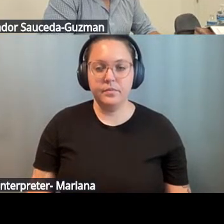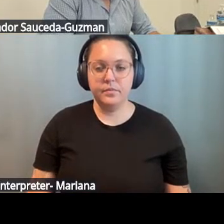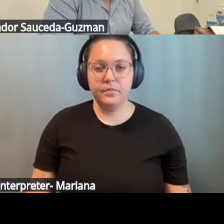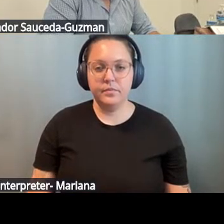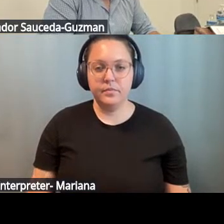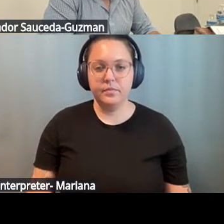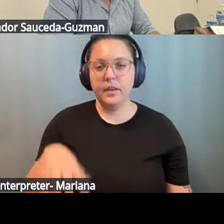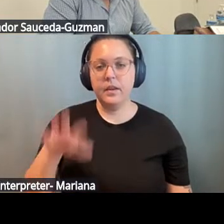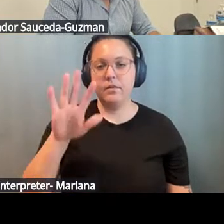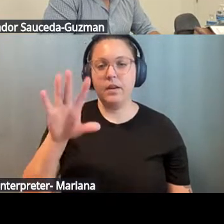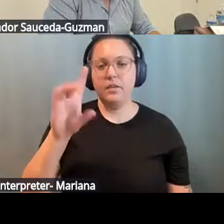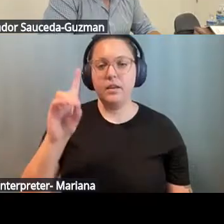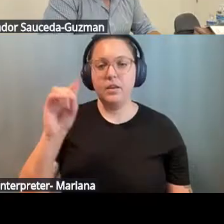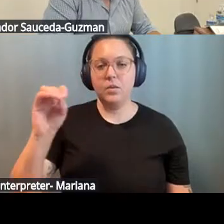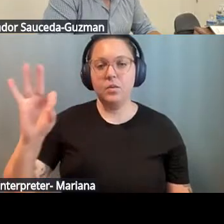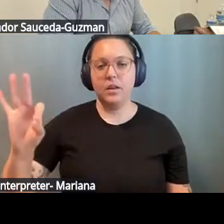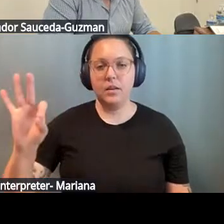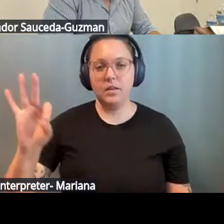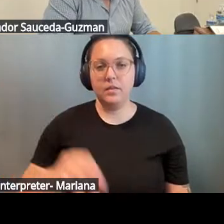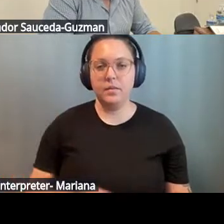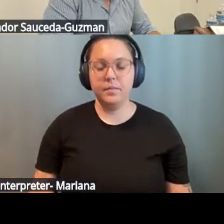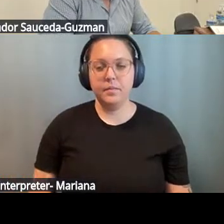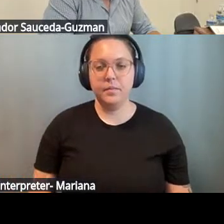and 5D09.